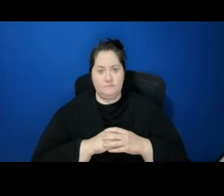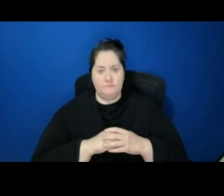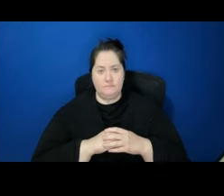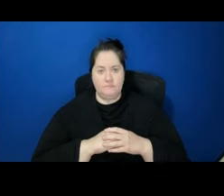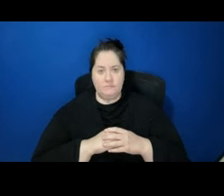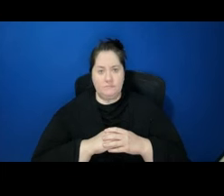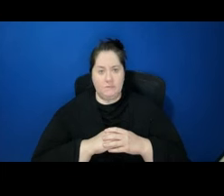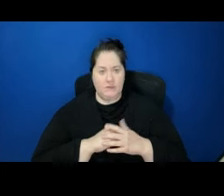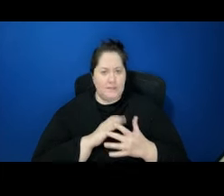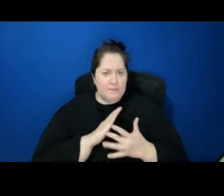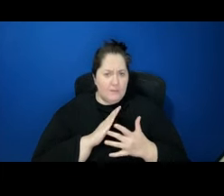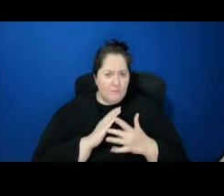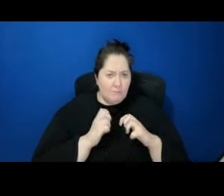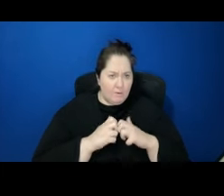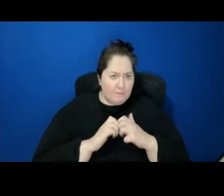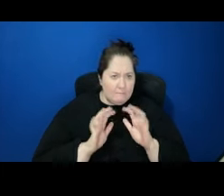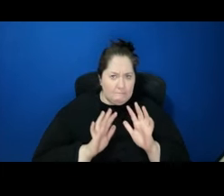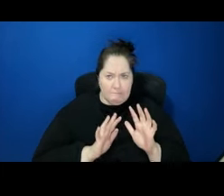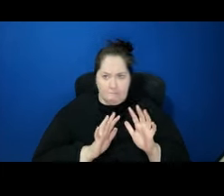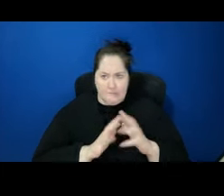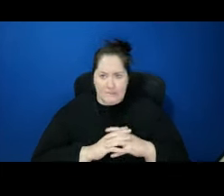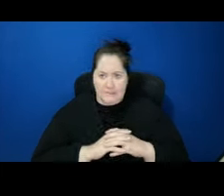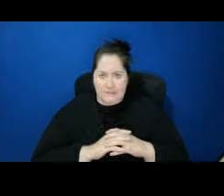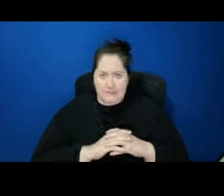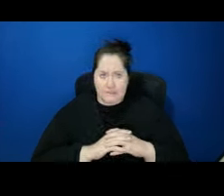Excuse me, a technical difficulty. Yes.